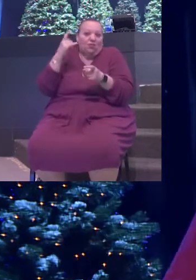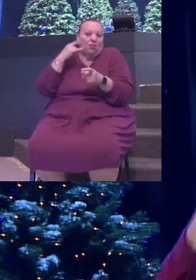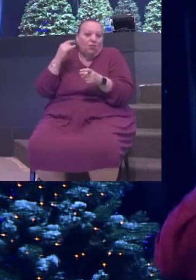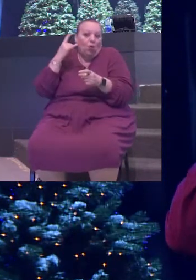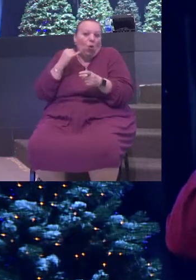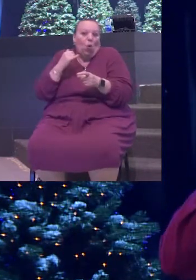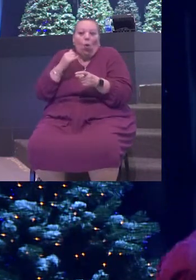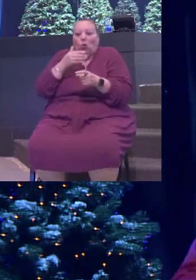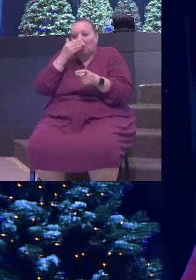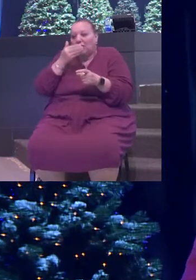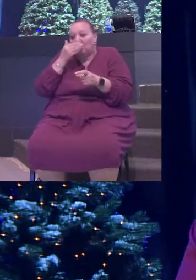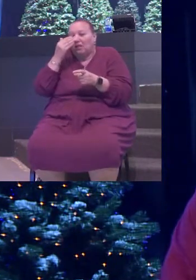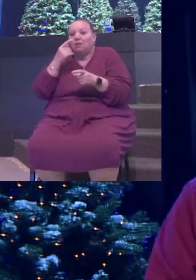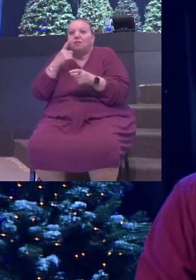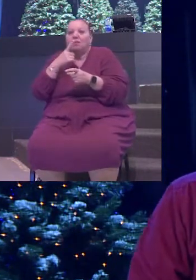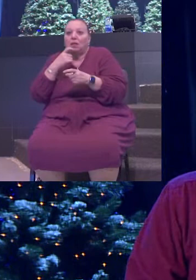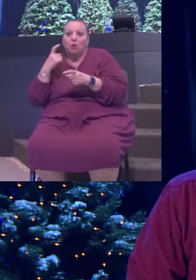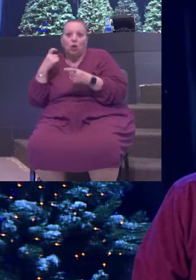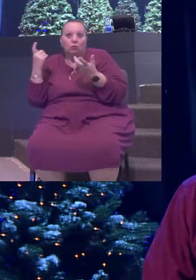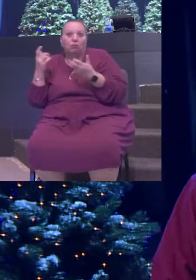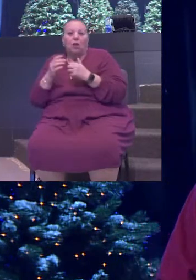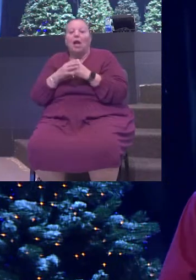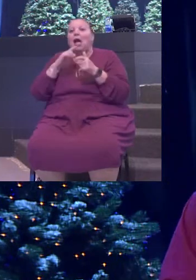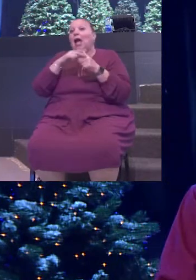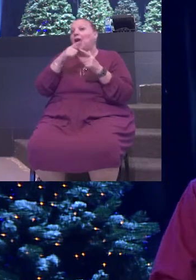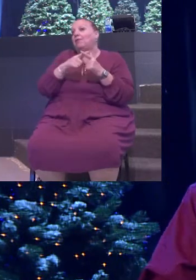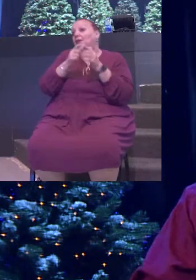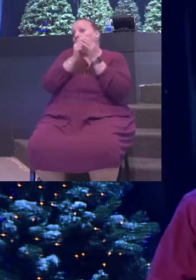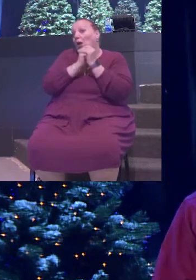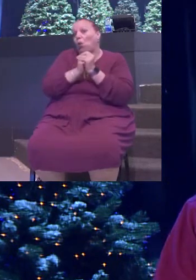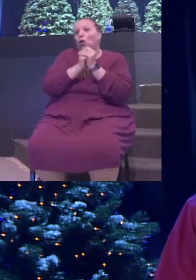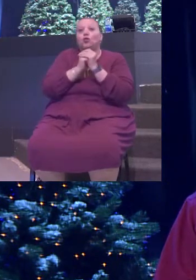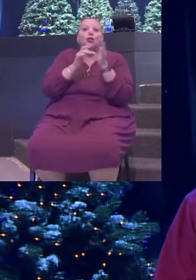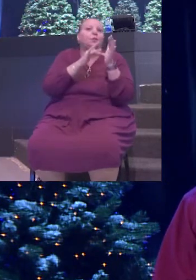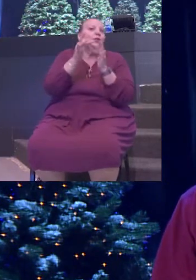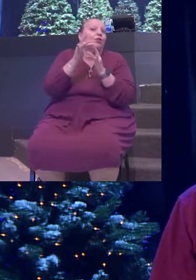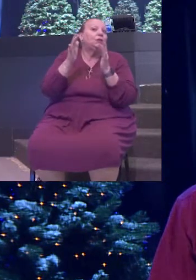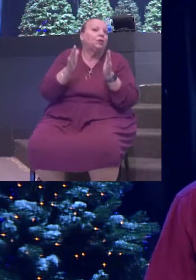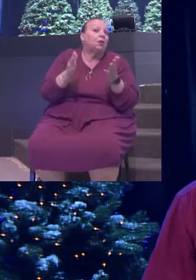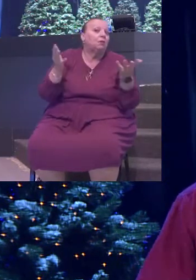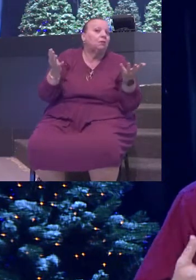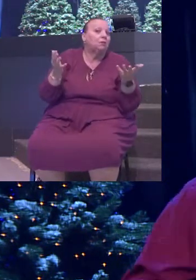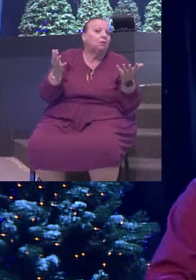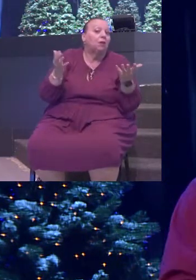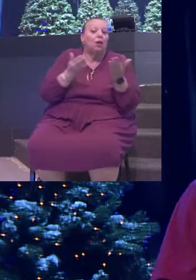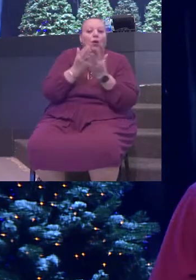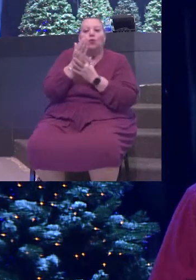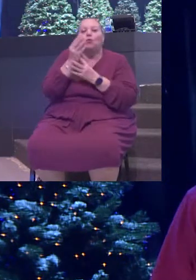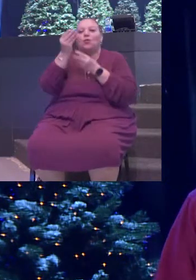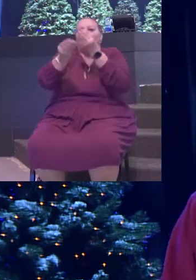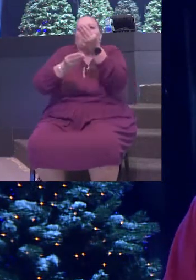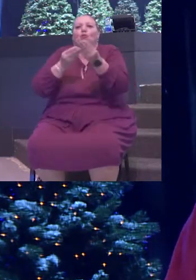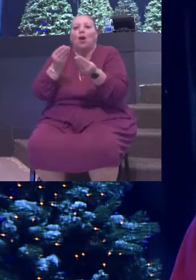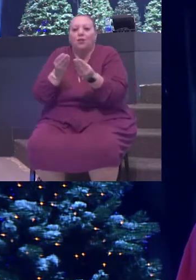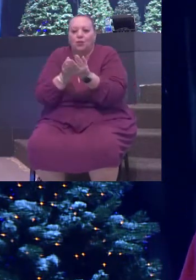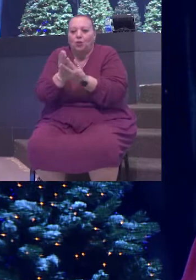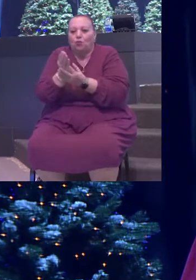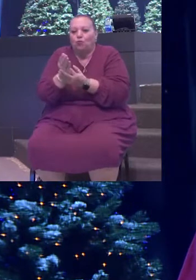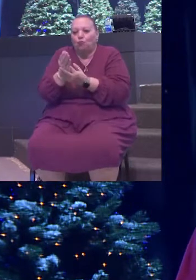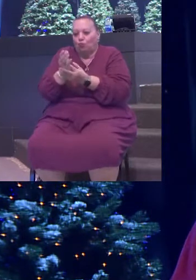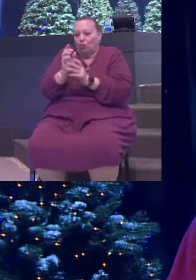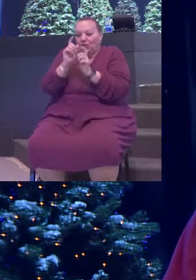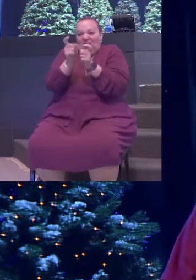and incense or frankincense and myrrh, and then they worship Jesus through their generosity, through